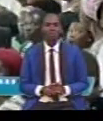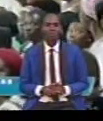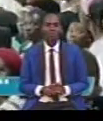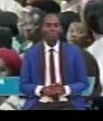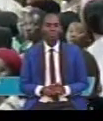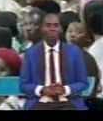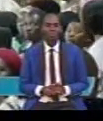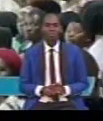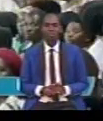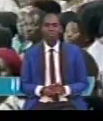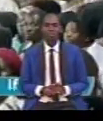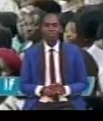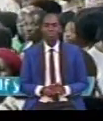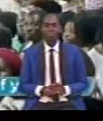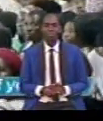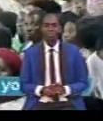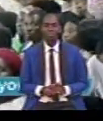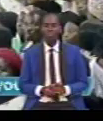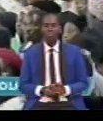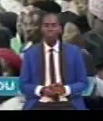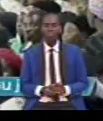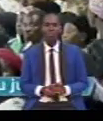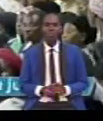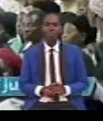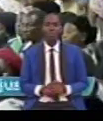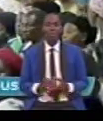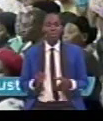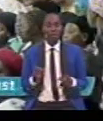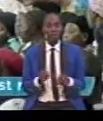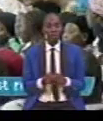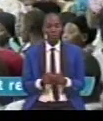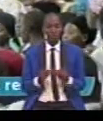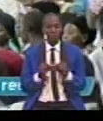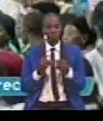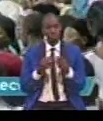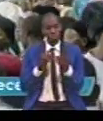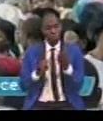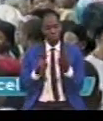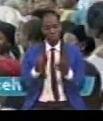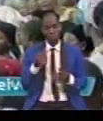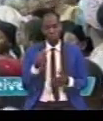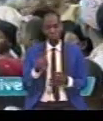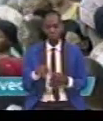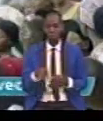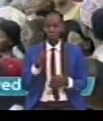Keep on checking yourself. And as you confirm, please come out immediately.